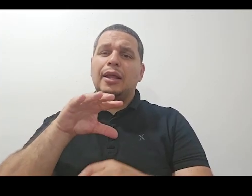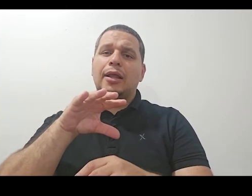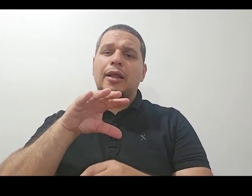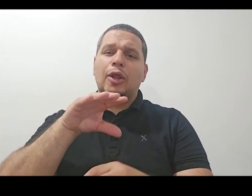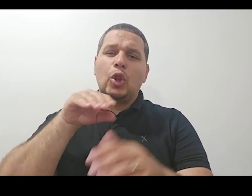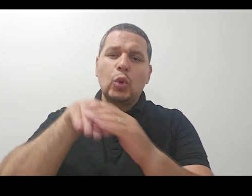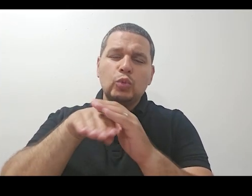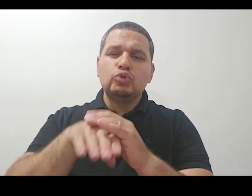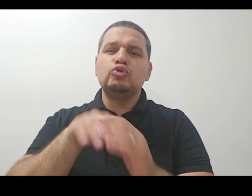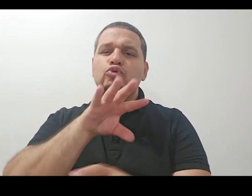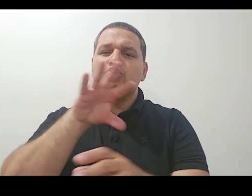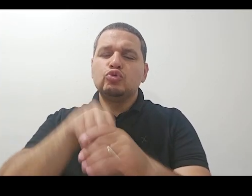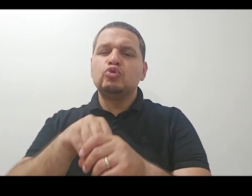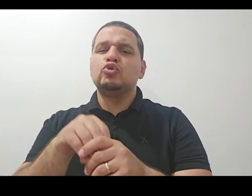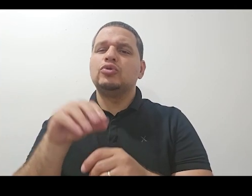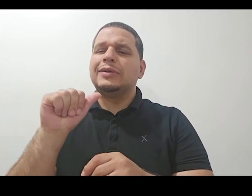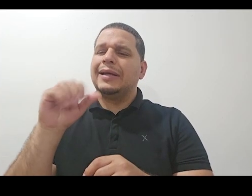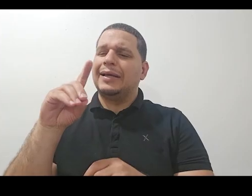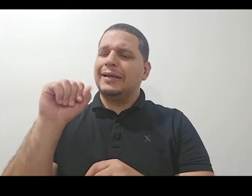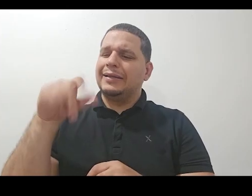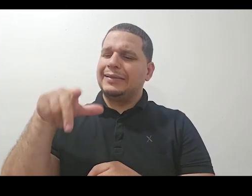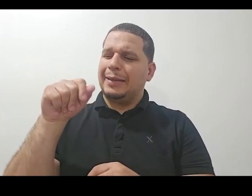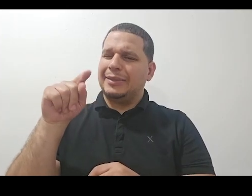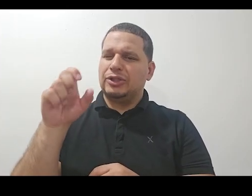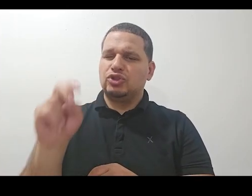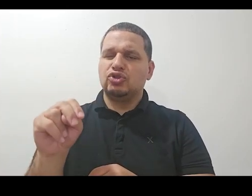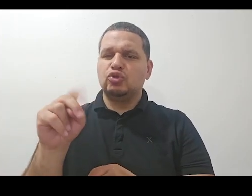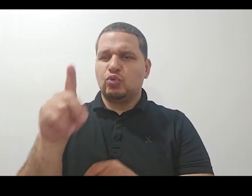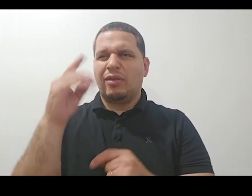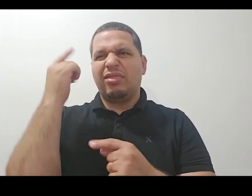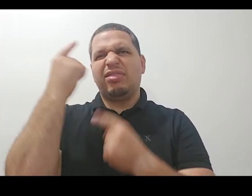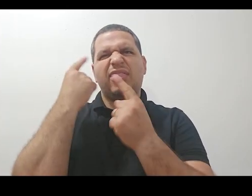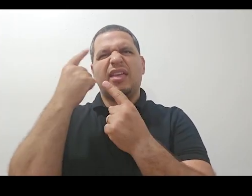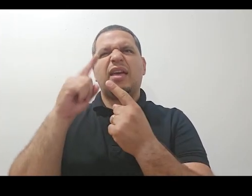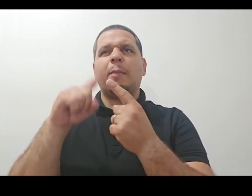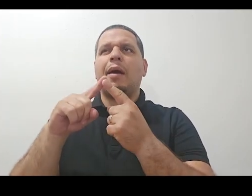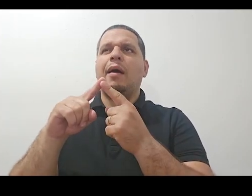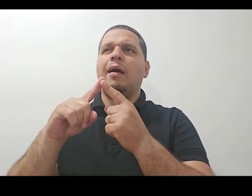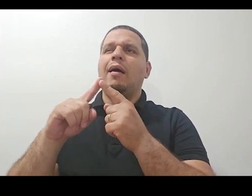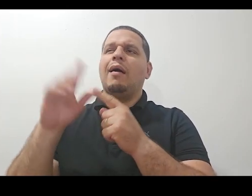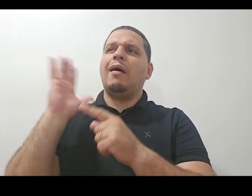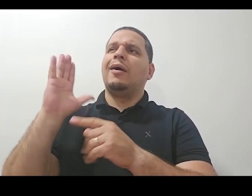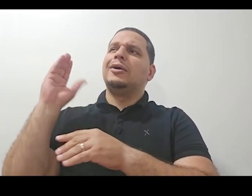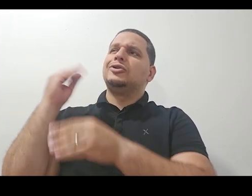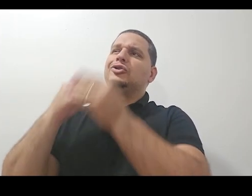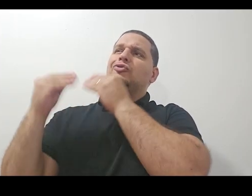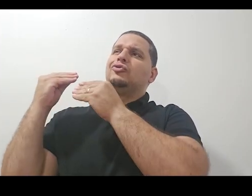adaptation you think mostly about in the past from one generation to the next?